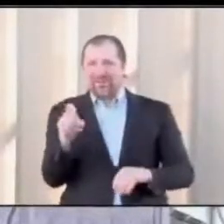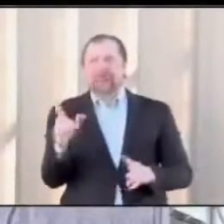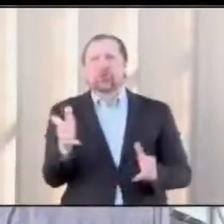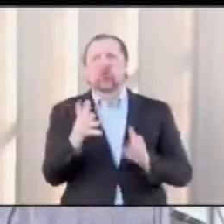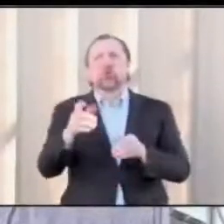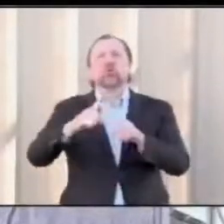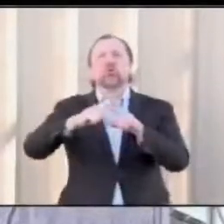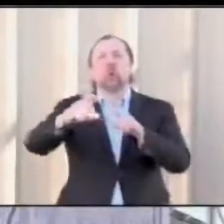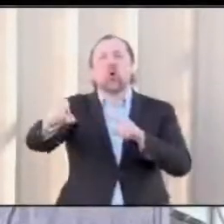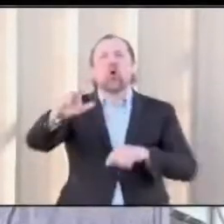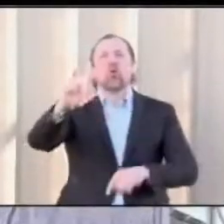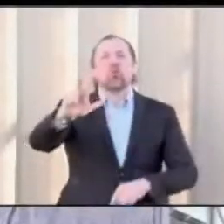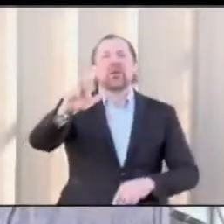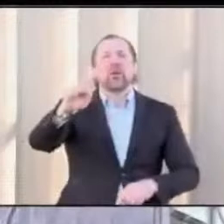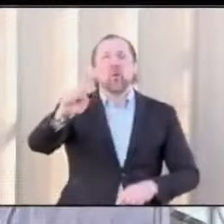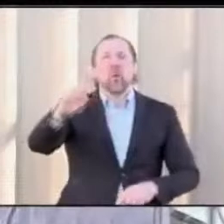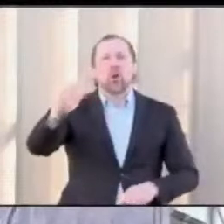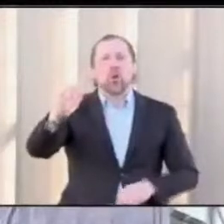to call